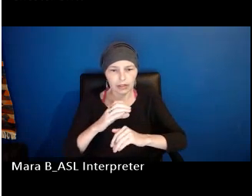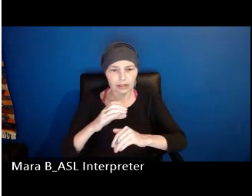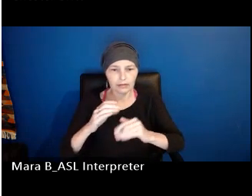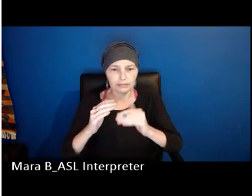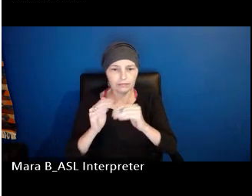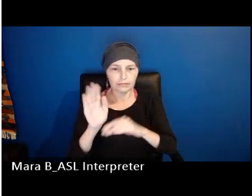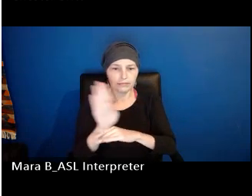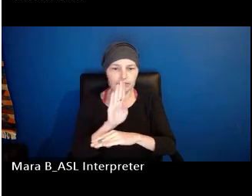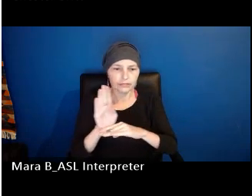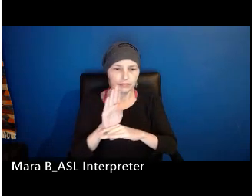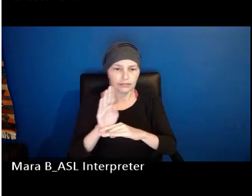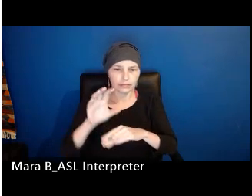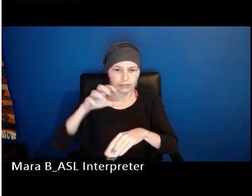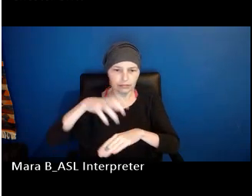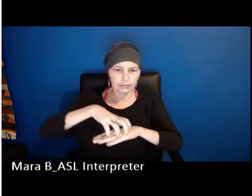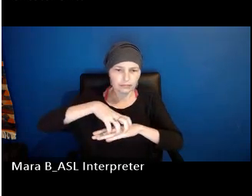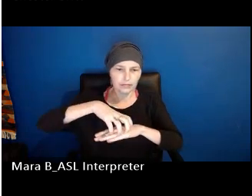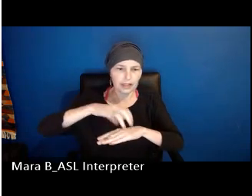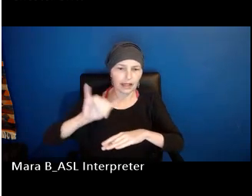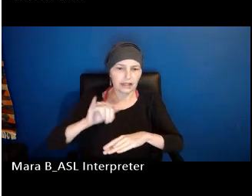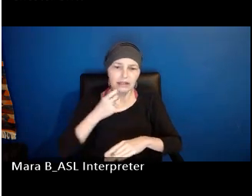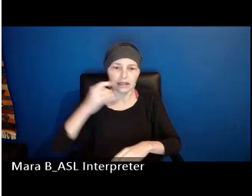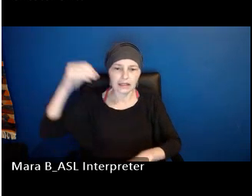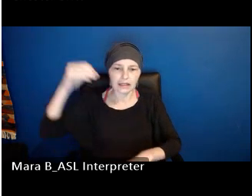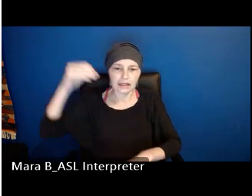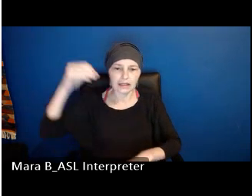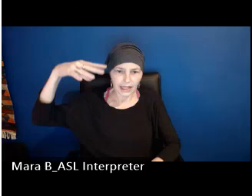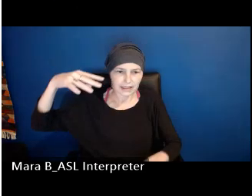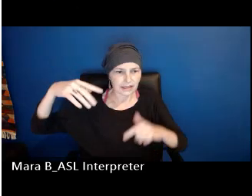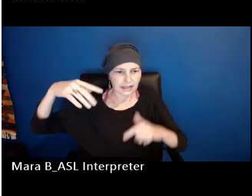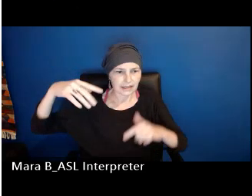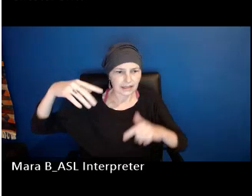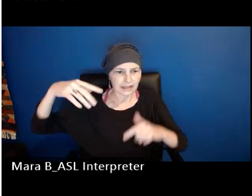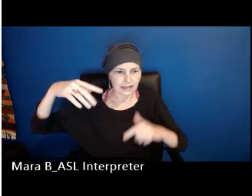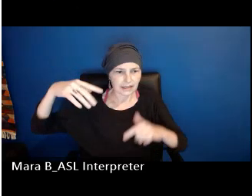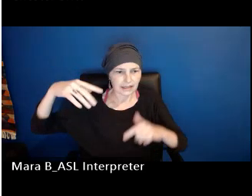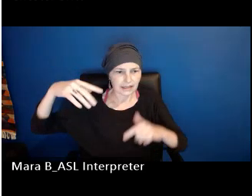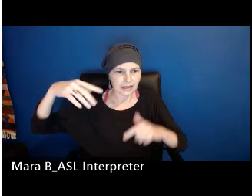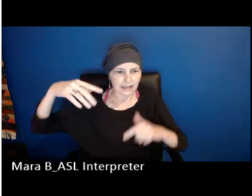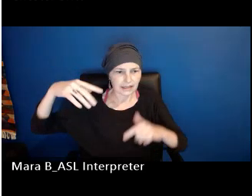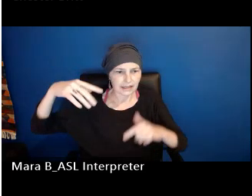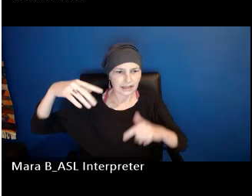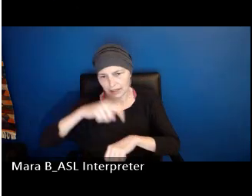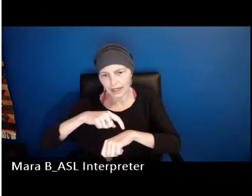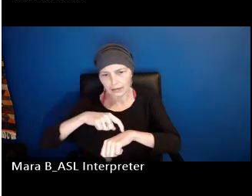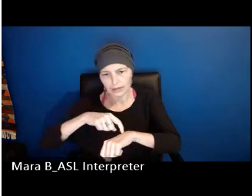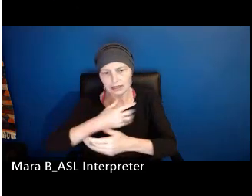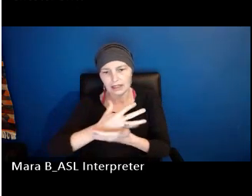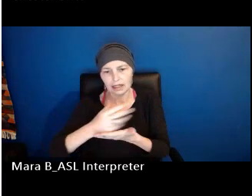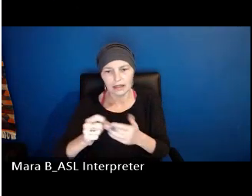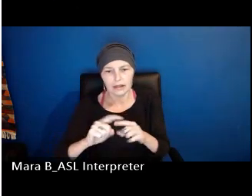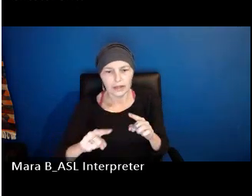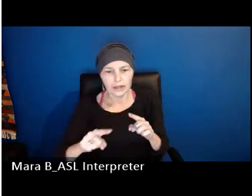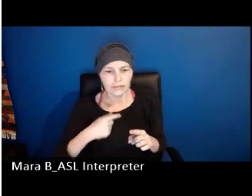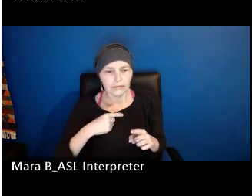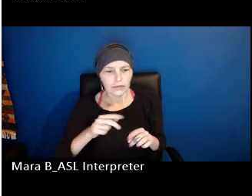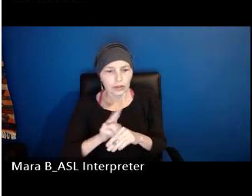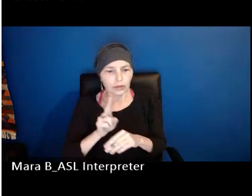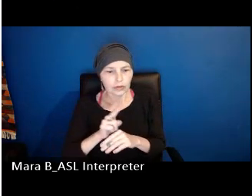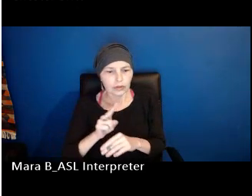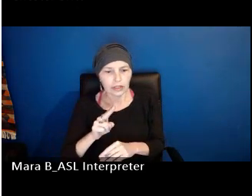go. I know I'm out of my time. I would suggest listeners to the call use ChatGPT, have